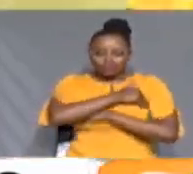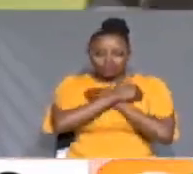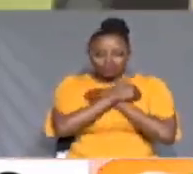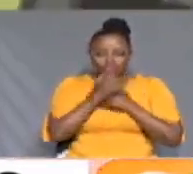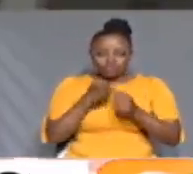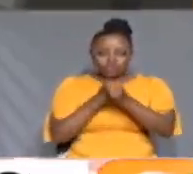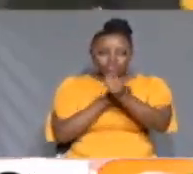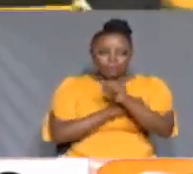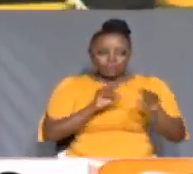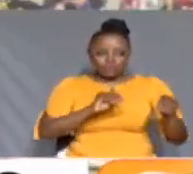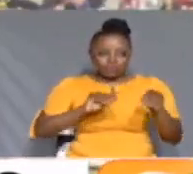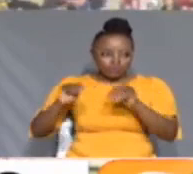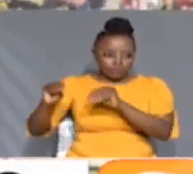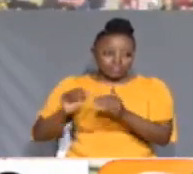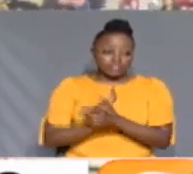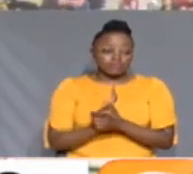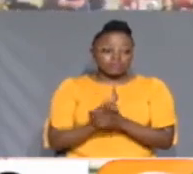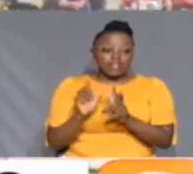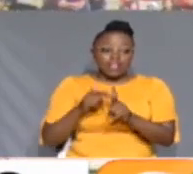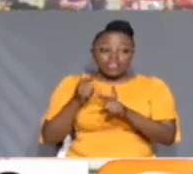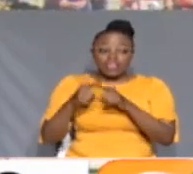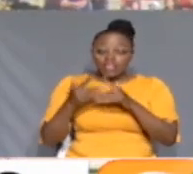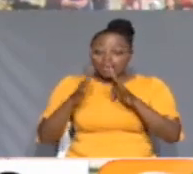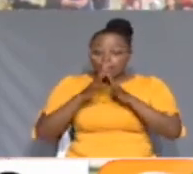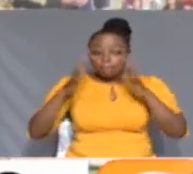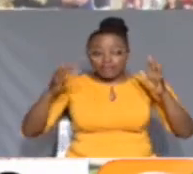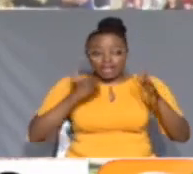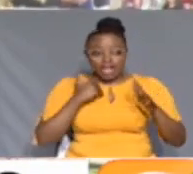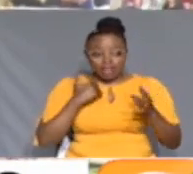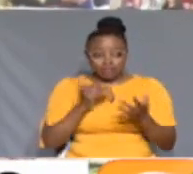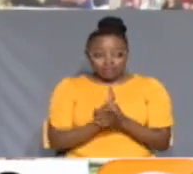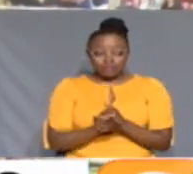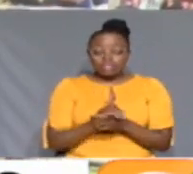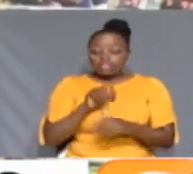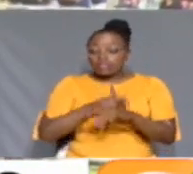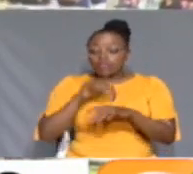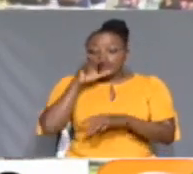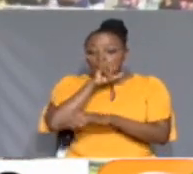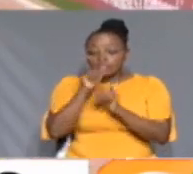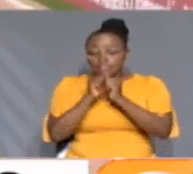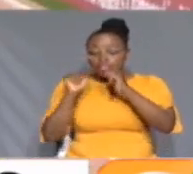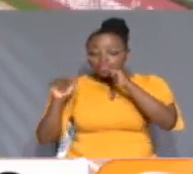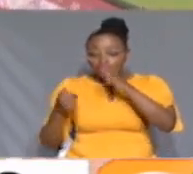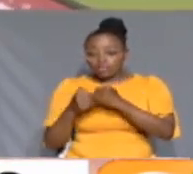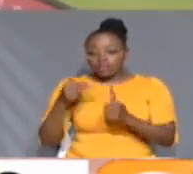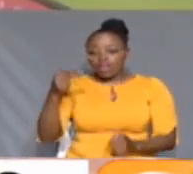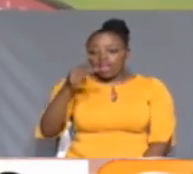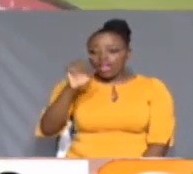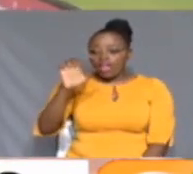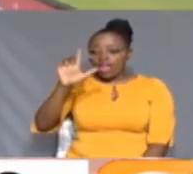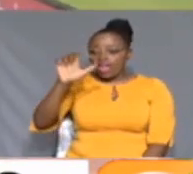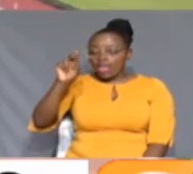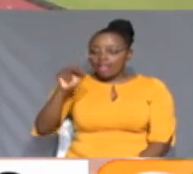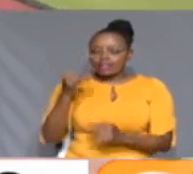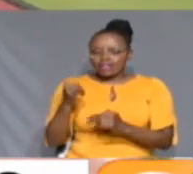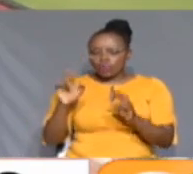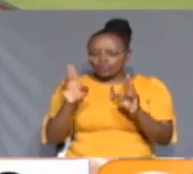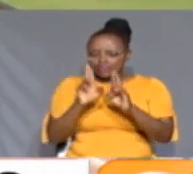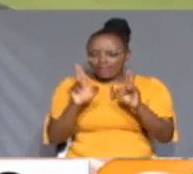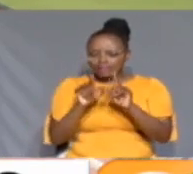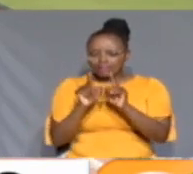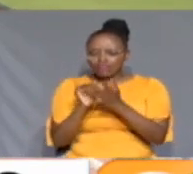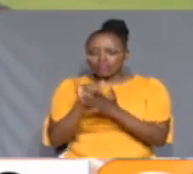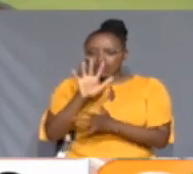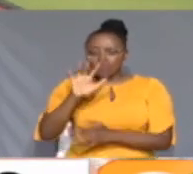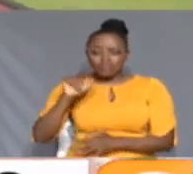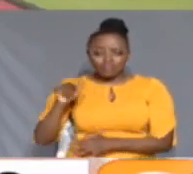movement. Then came the big one. After missing the podium in the 10,000 meters, Hellen Obiri was out on a mission to defend a